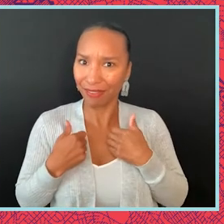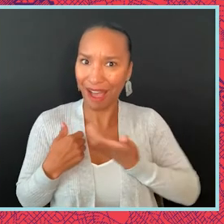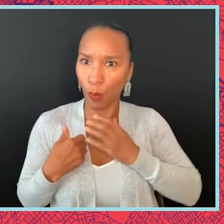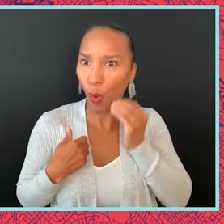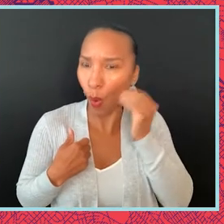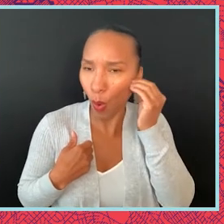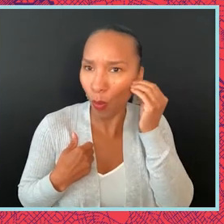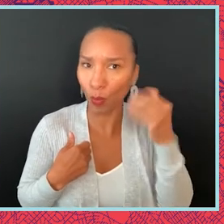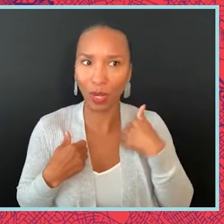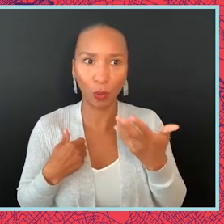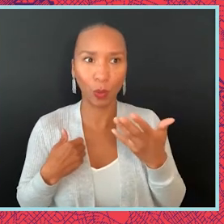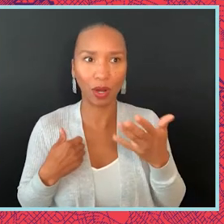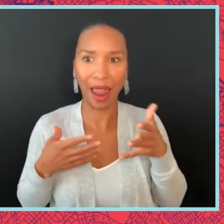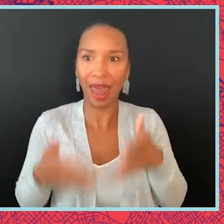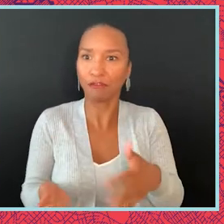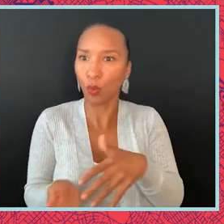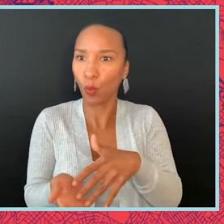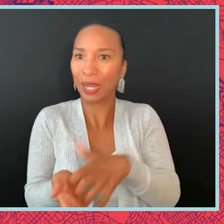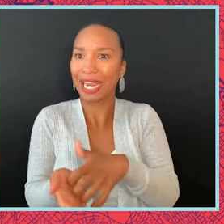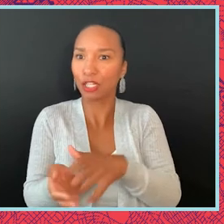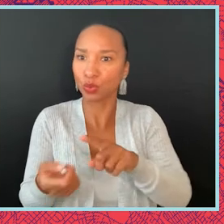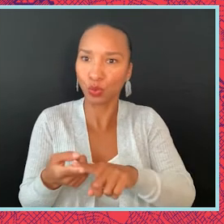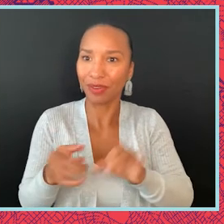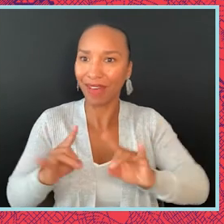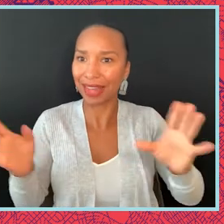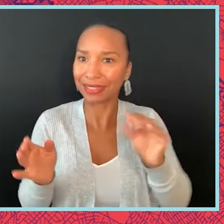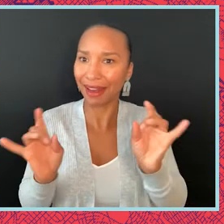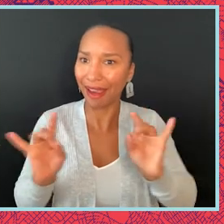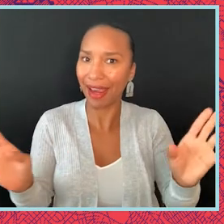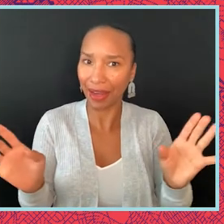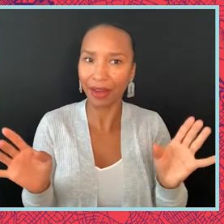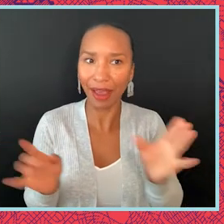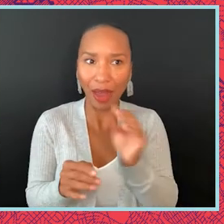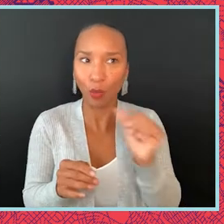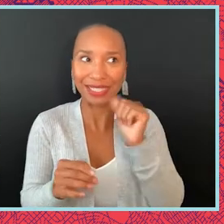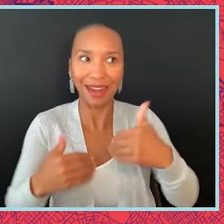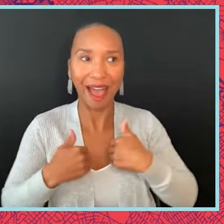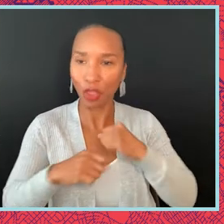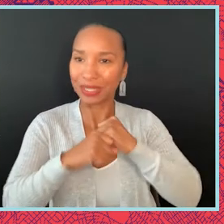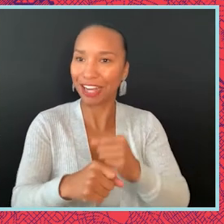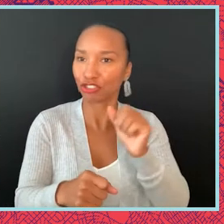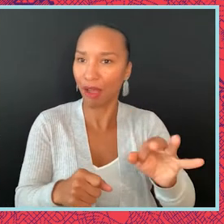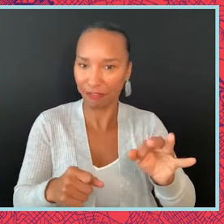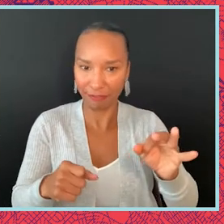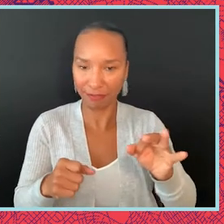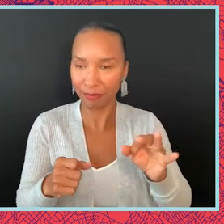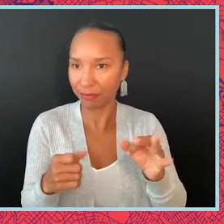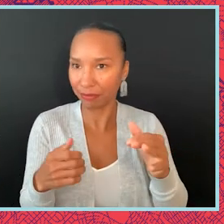left vulnerable to violence, of hate, and then called to clean up the mess because we lacked the protection of